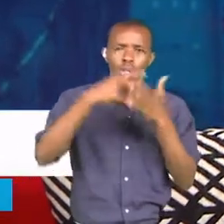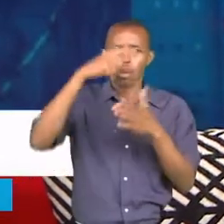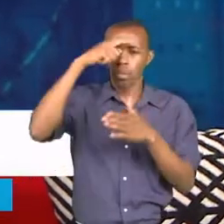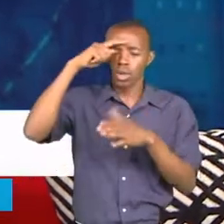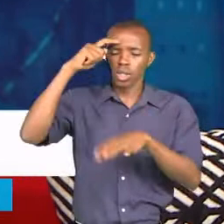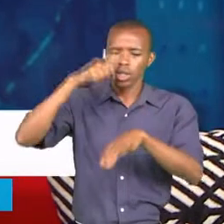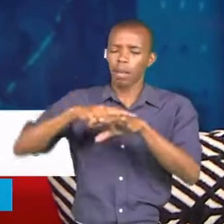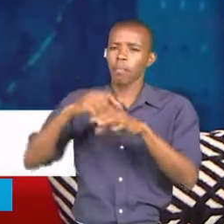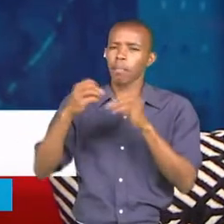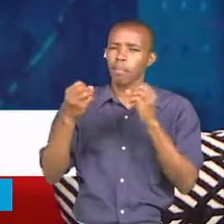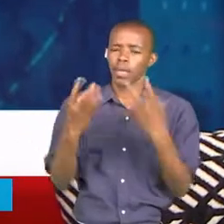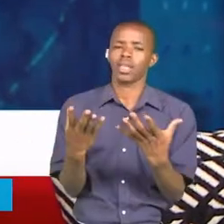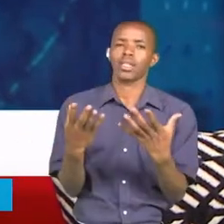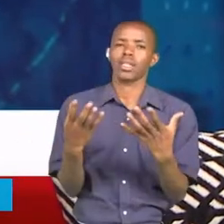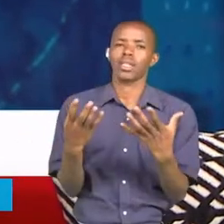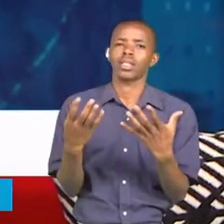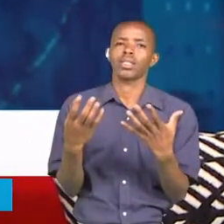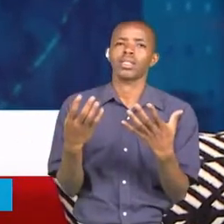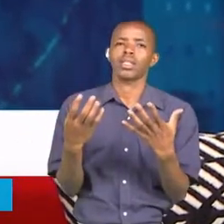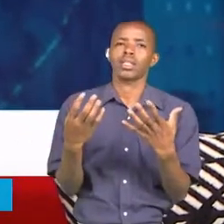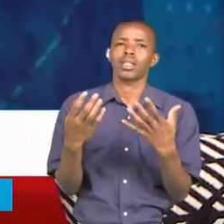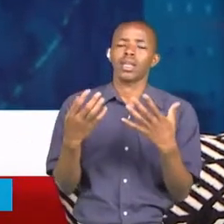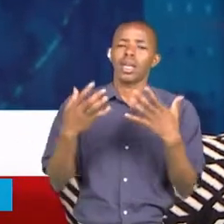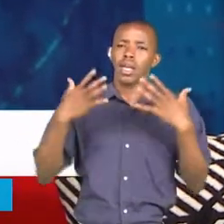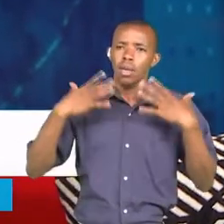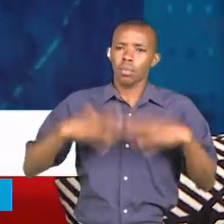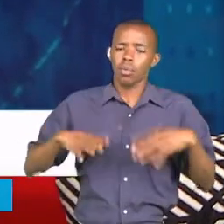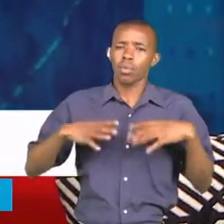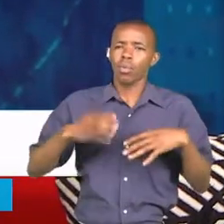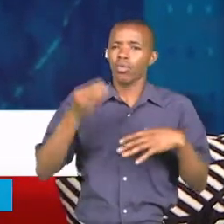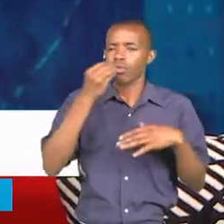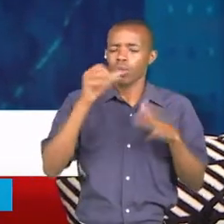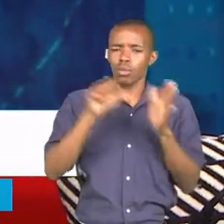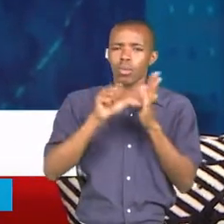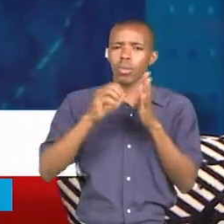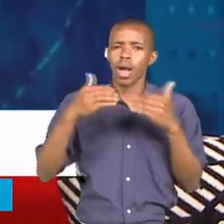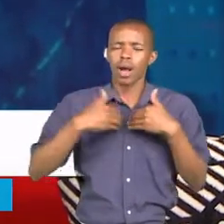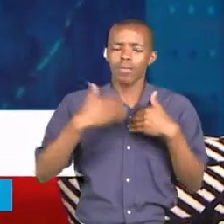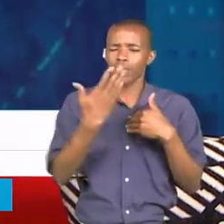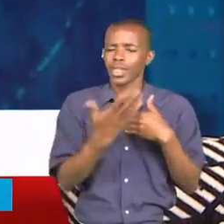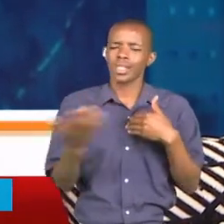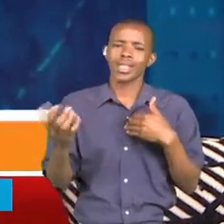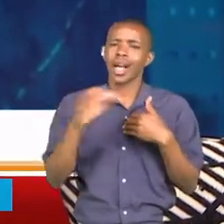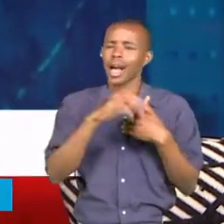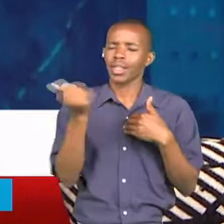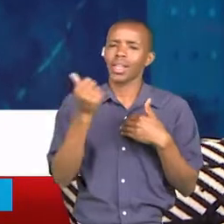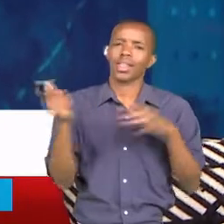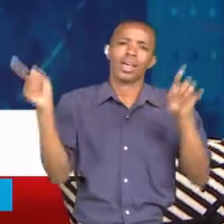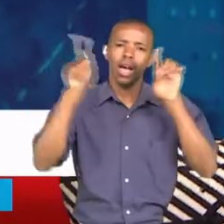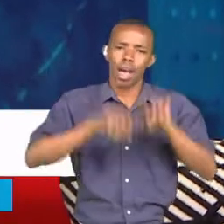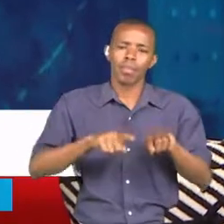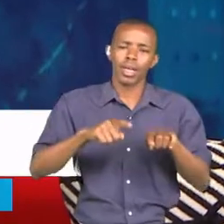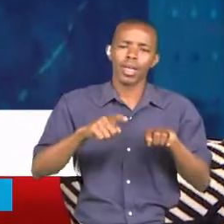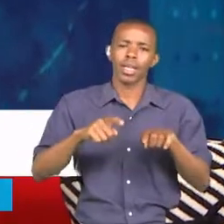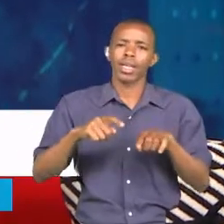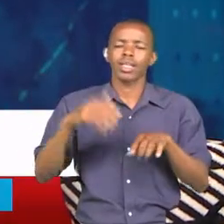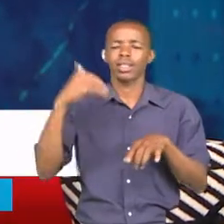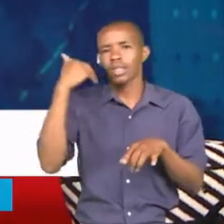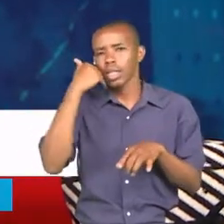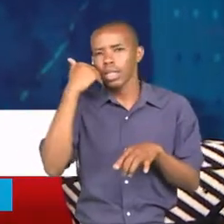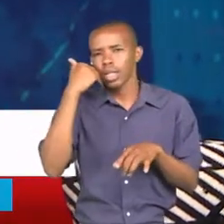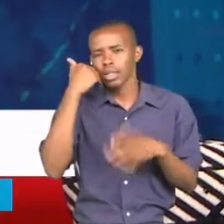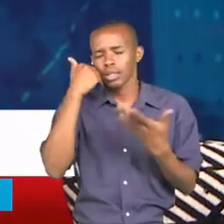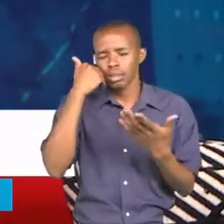many times when people are food insecure, so many other things come up. You know, are illnesses that